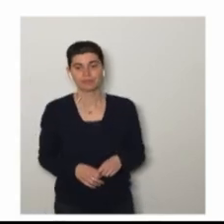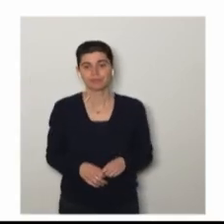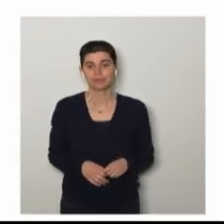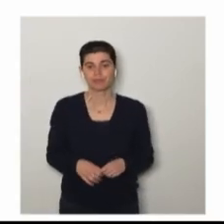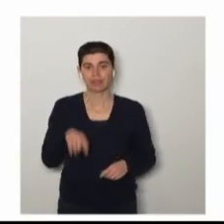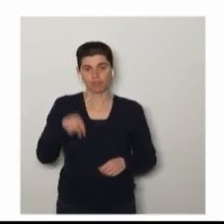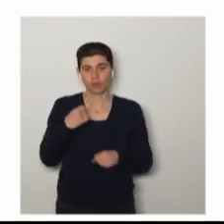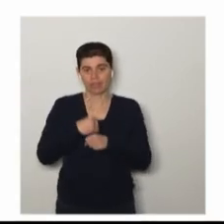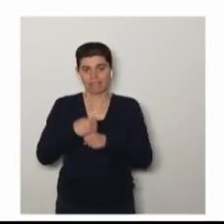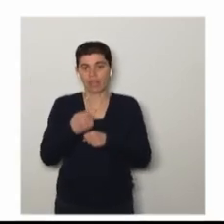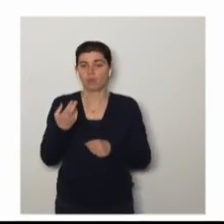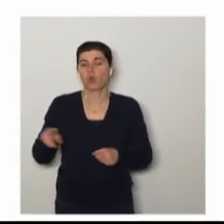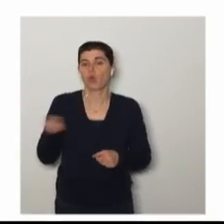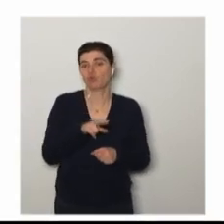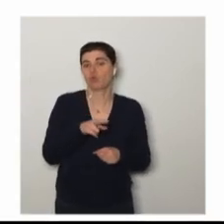places in the